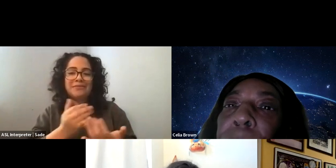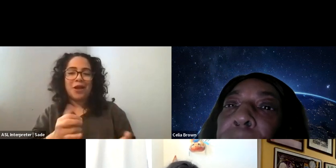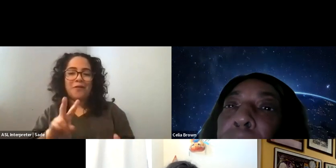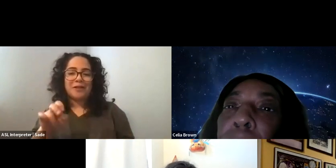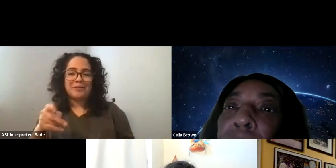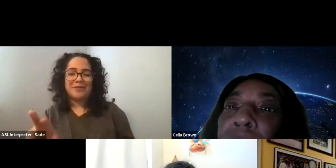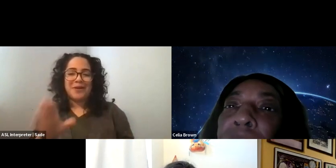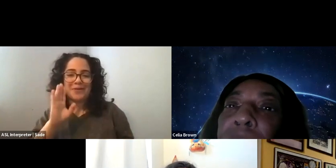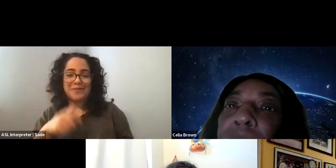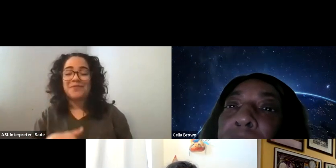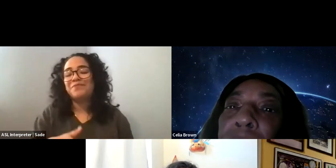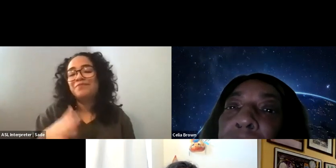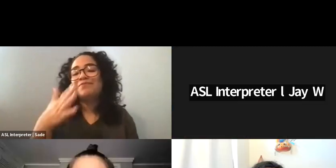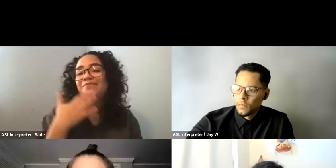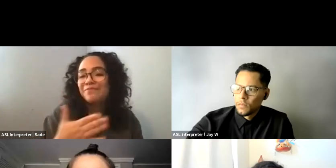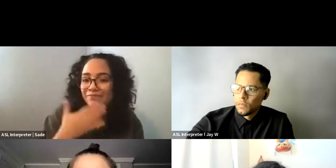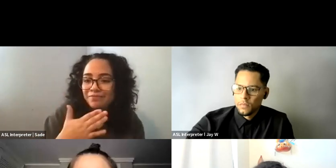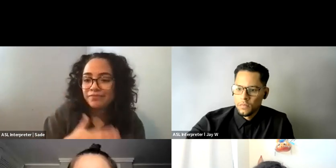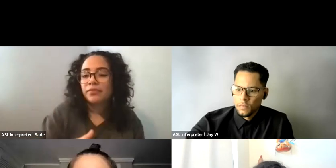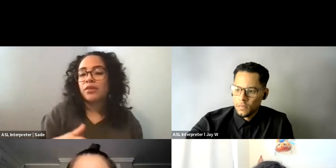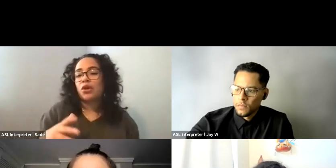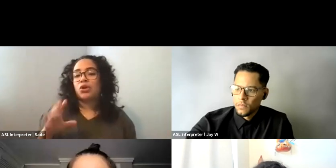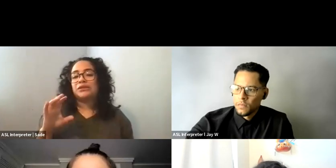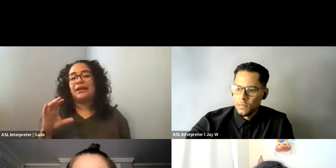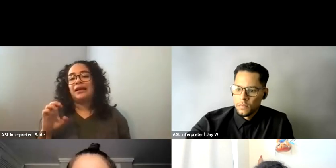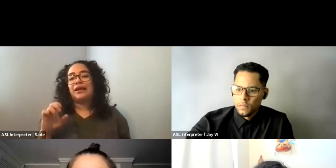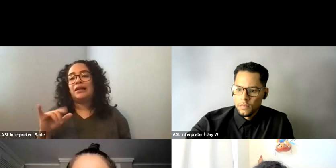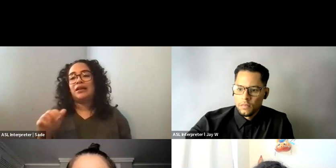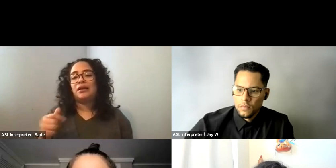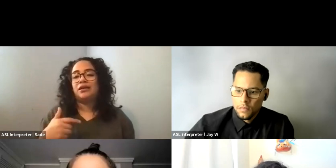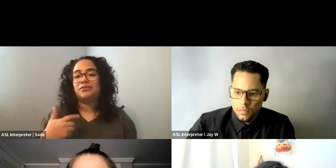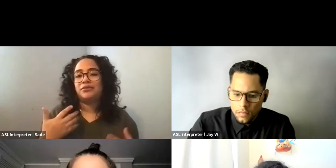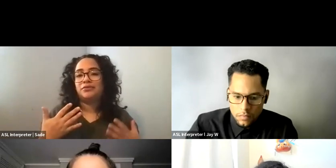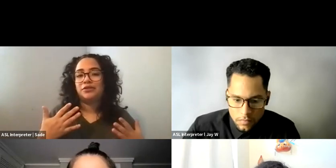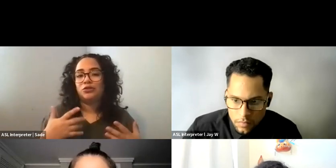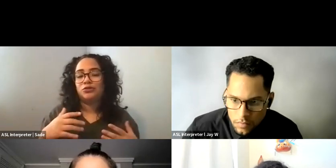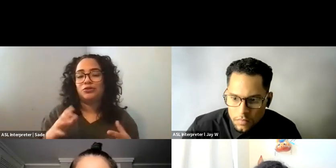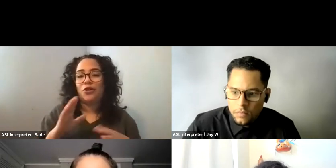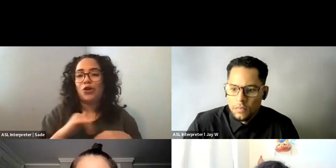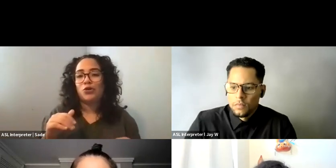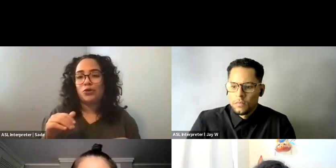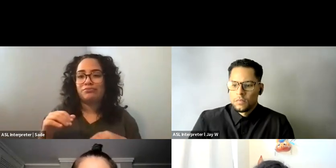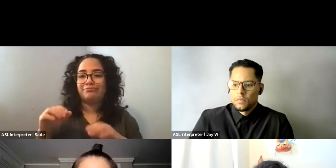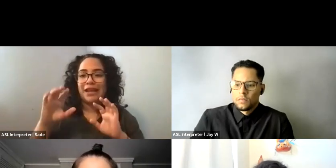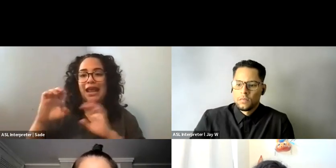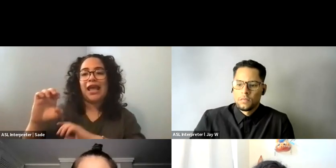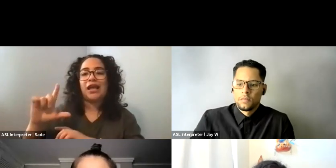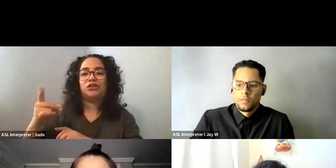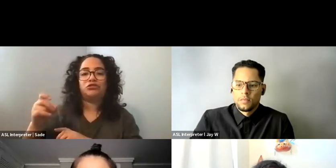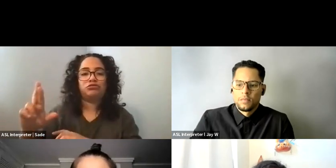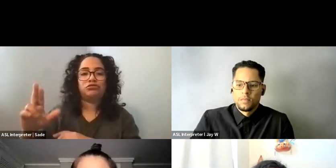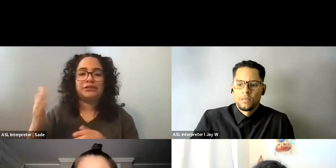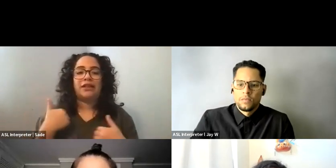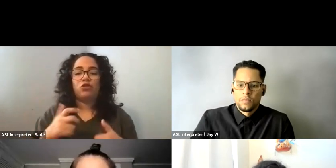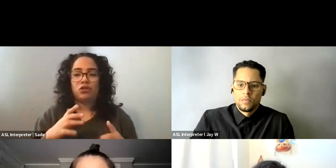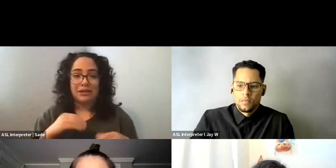Thank you, Celia. I am so grateful to call you an elder and to have you in my life. Oh, I just wanted to say that